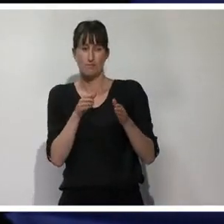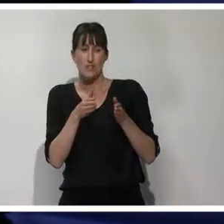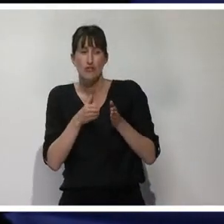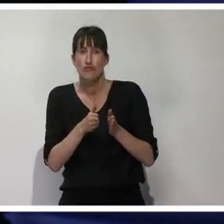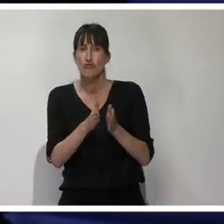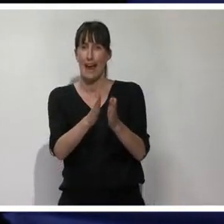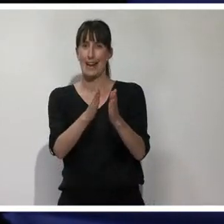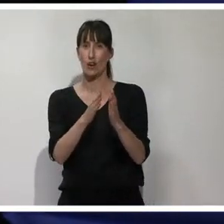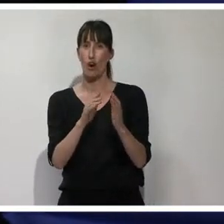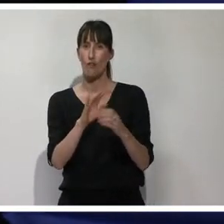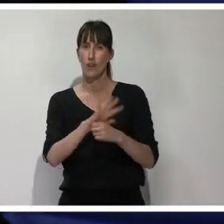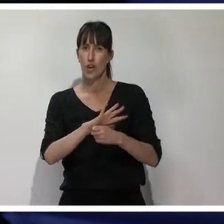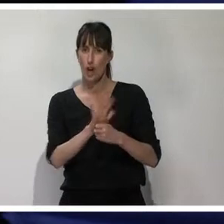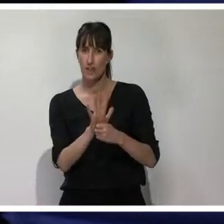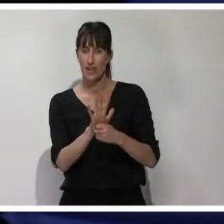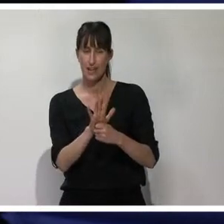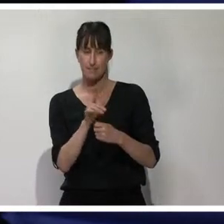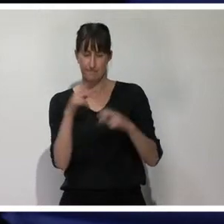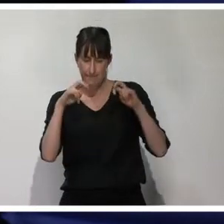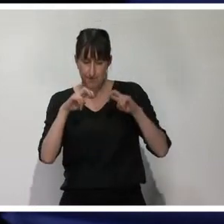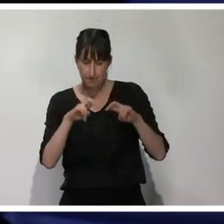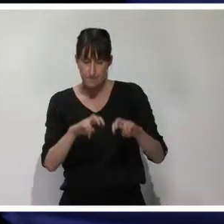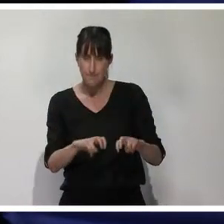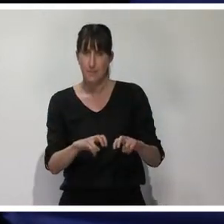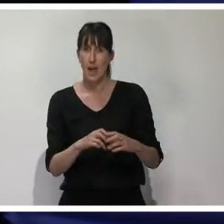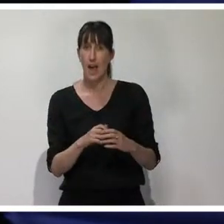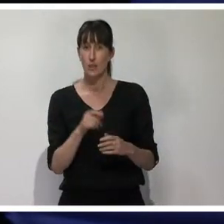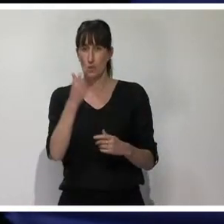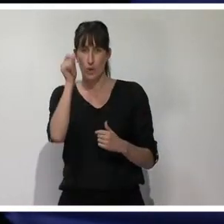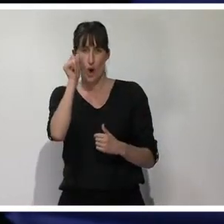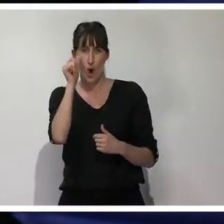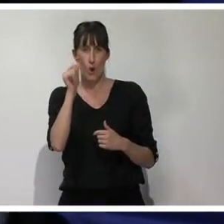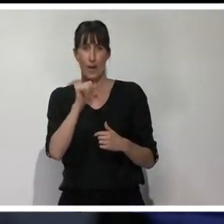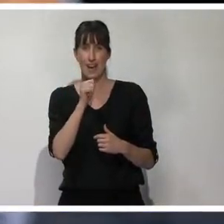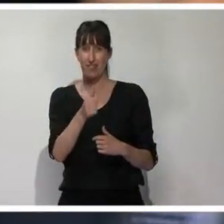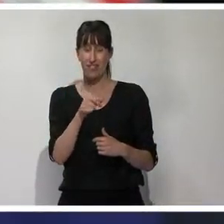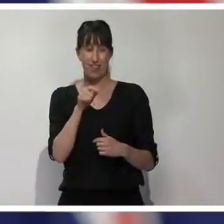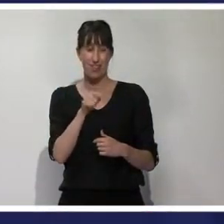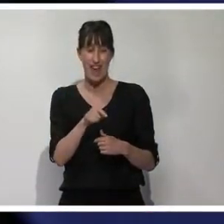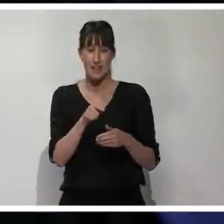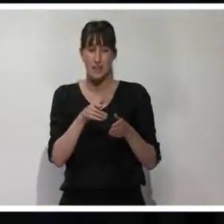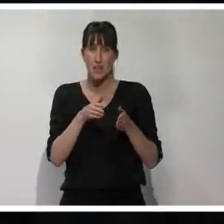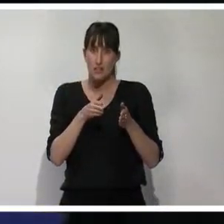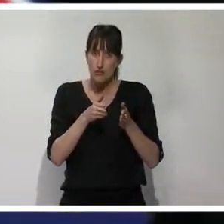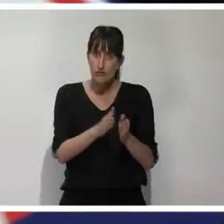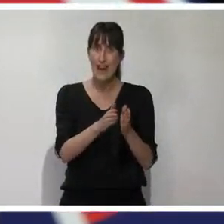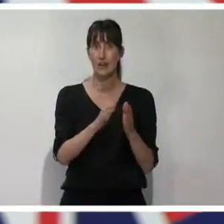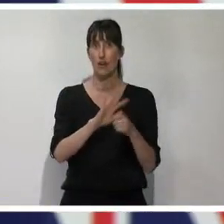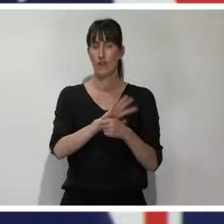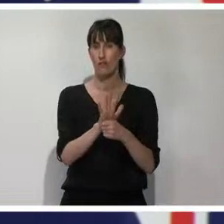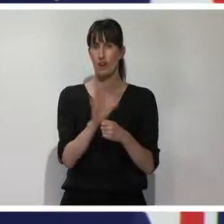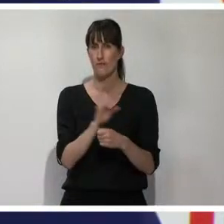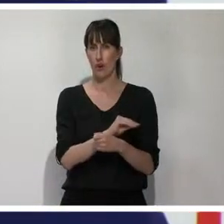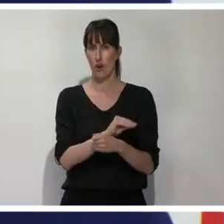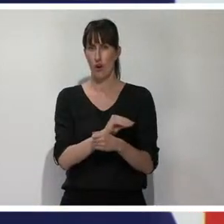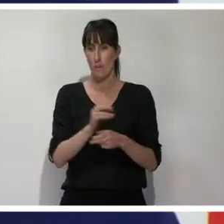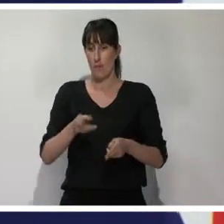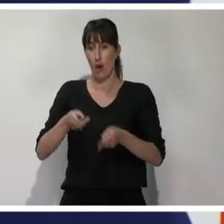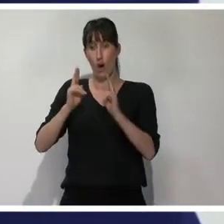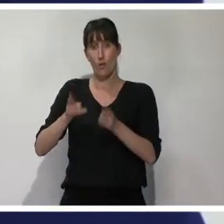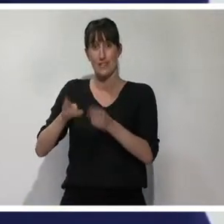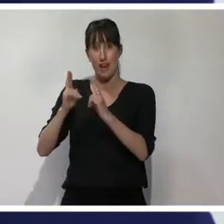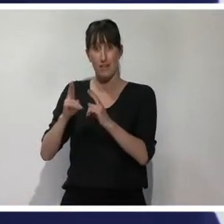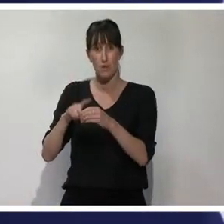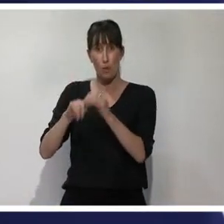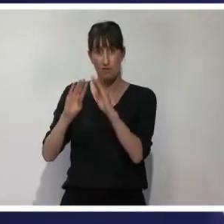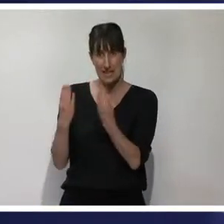this family was related to anyone that worked at managed isolation facilities? No suggestion as yet, but we were just prior to coming down here discussing the